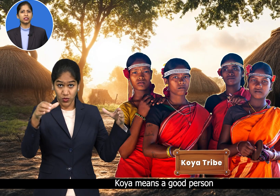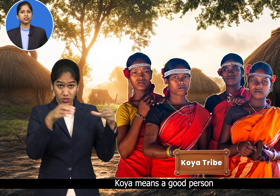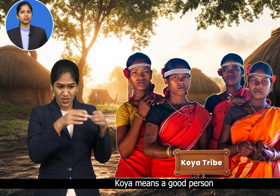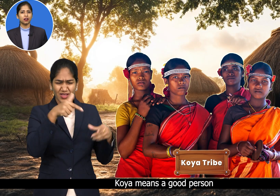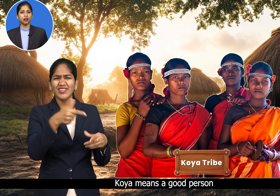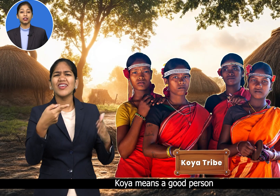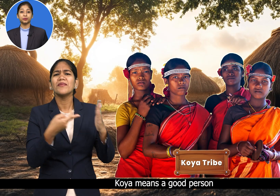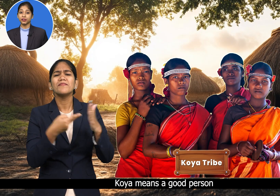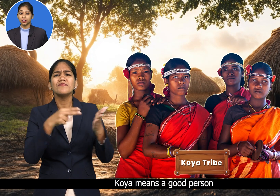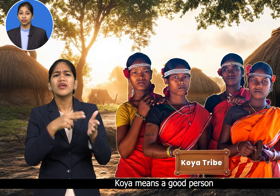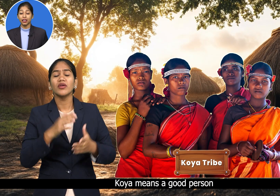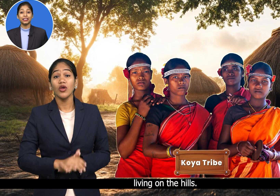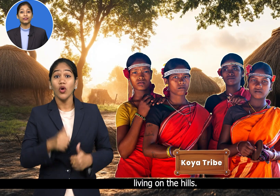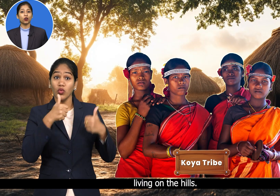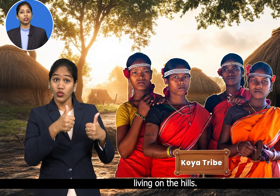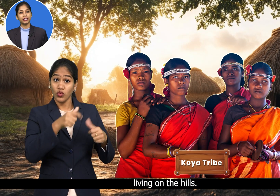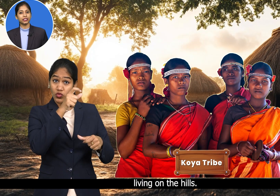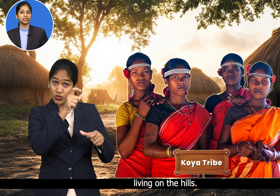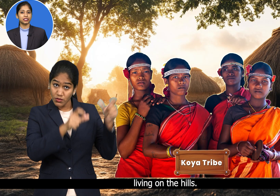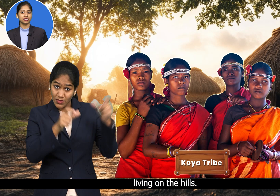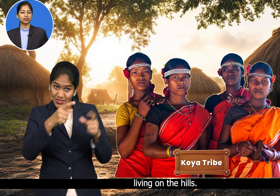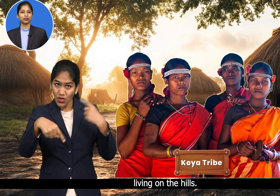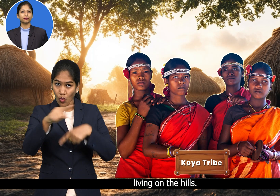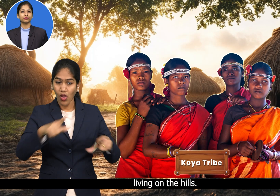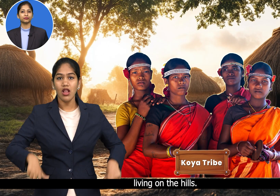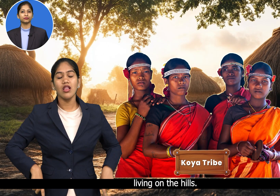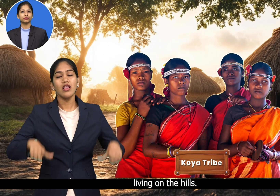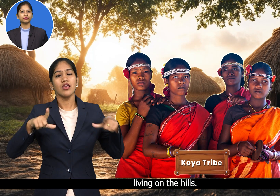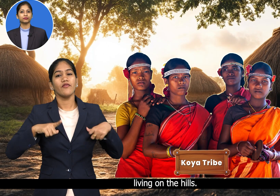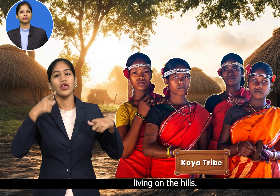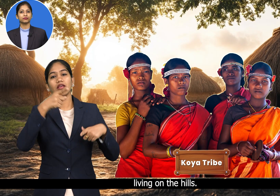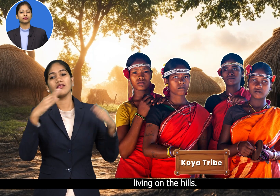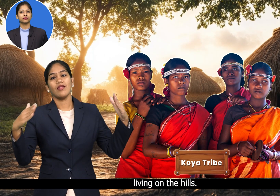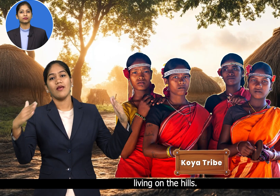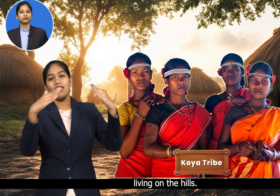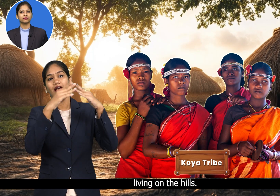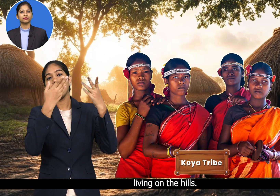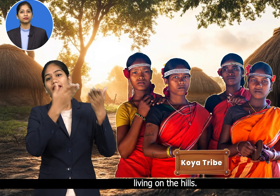Koya means a good person living on the hills.